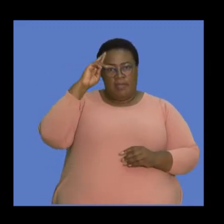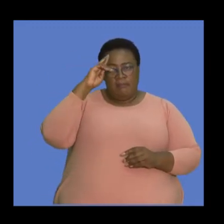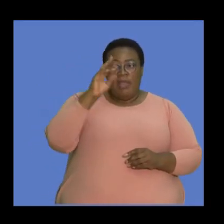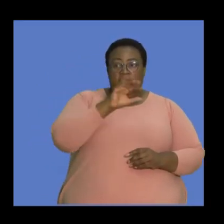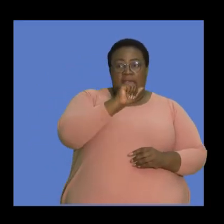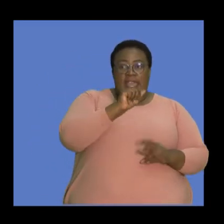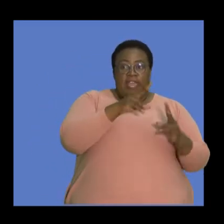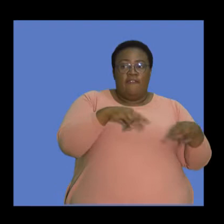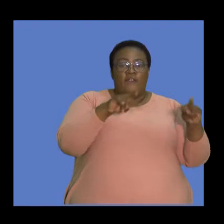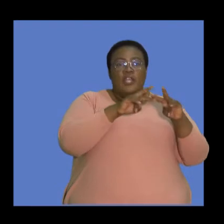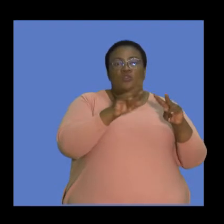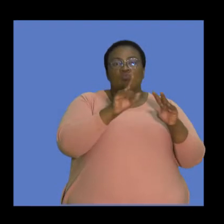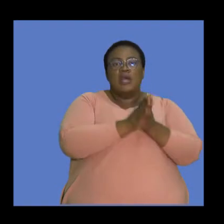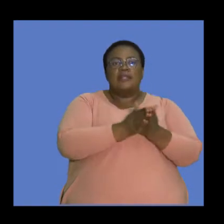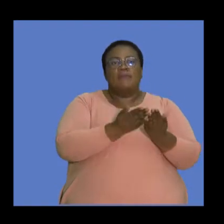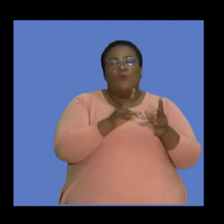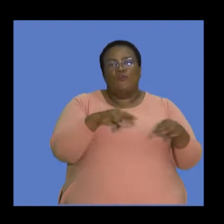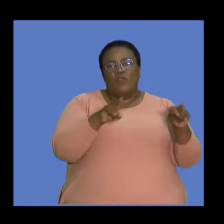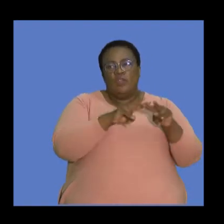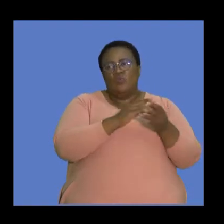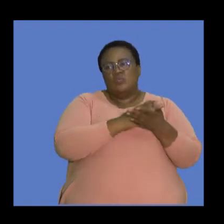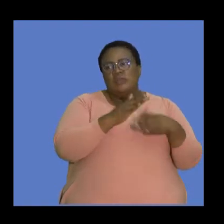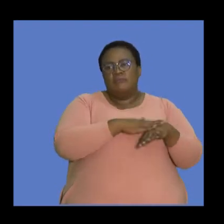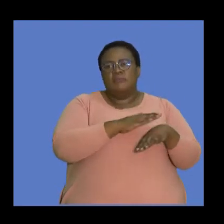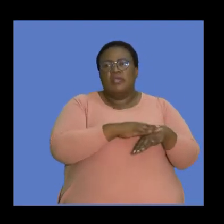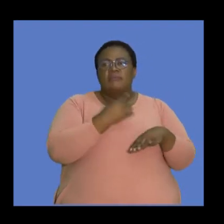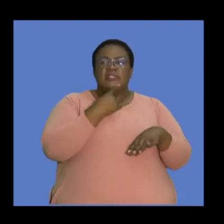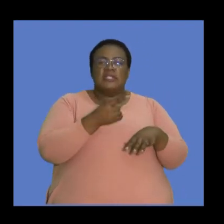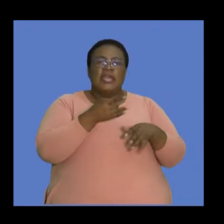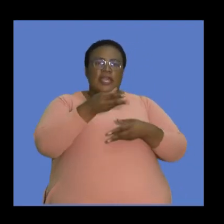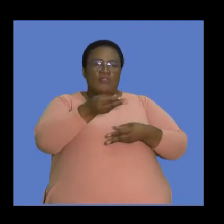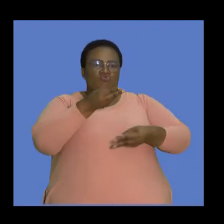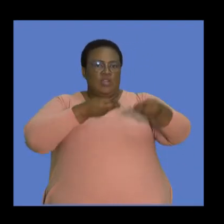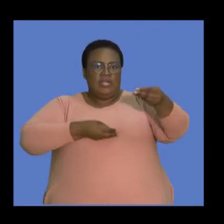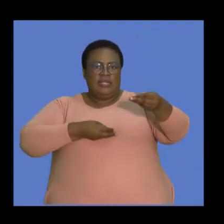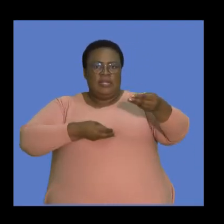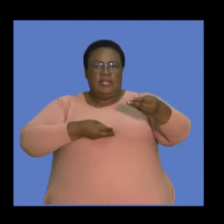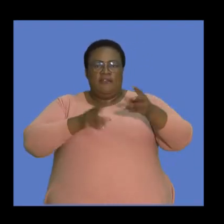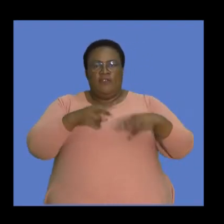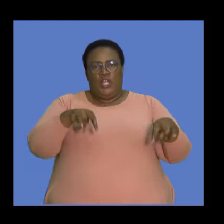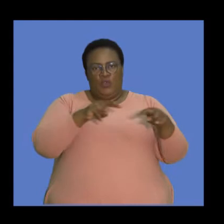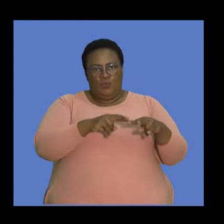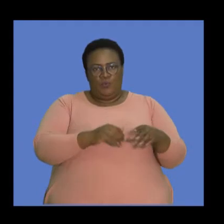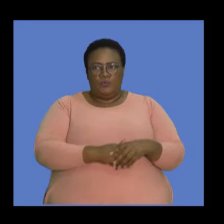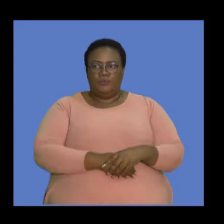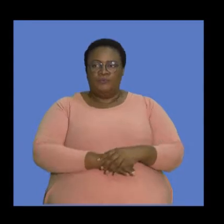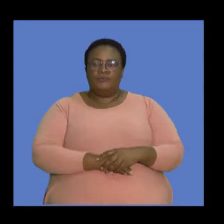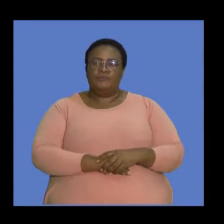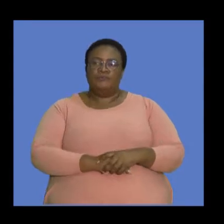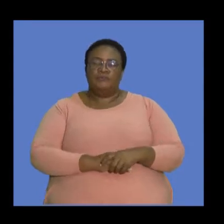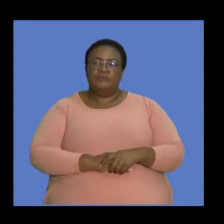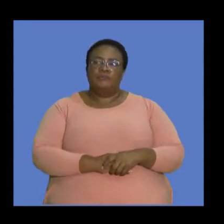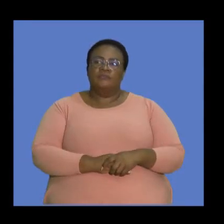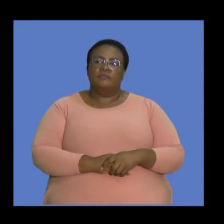the scrap or the book value. At times they call it the trade-in value, right? So at times they call it